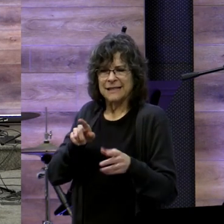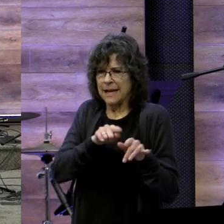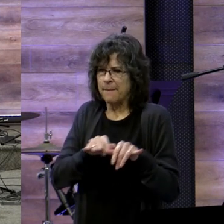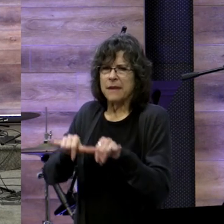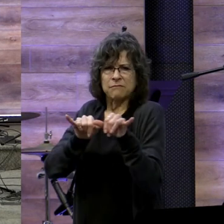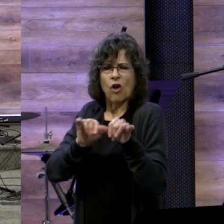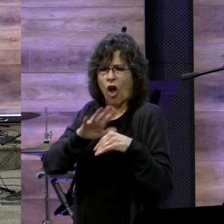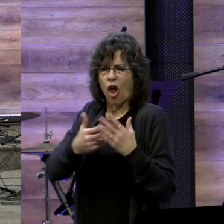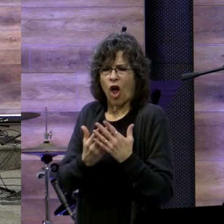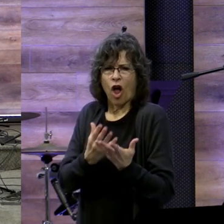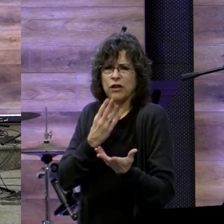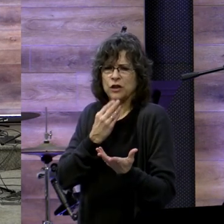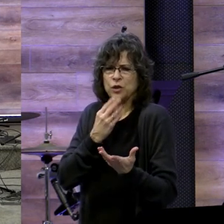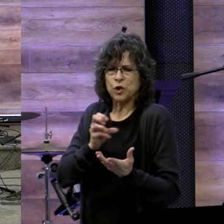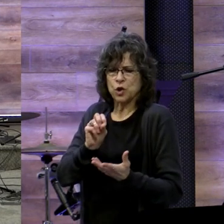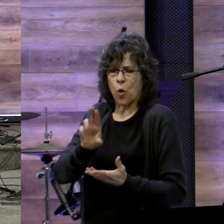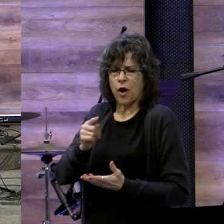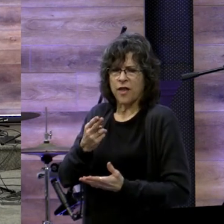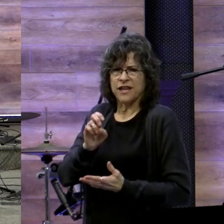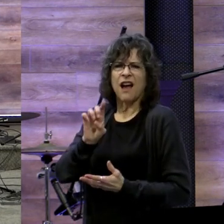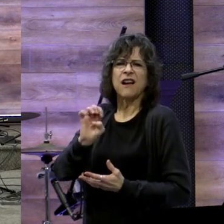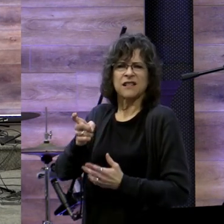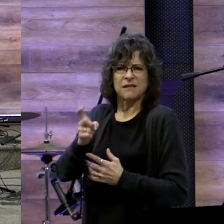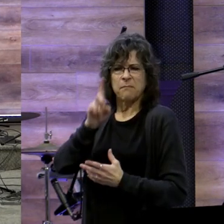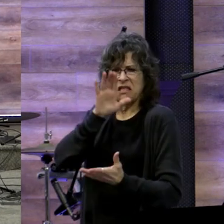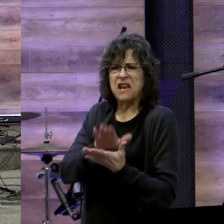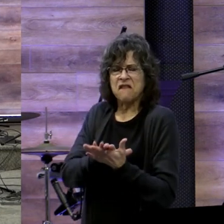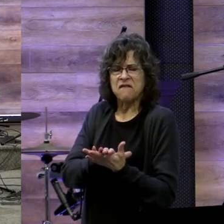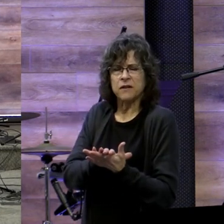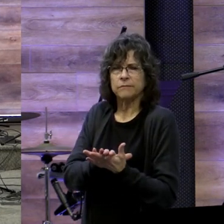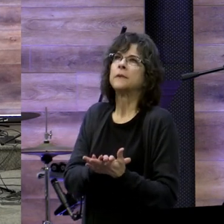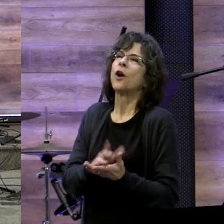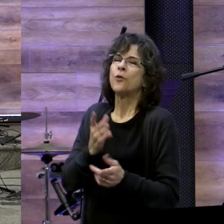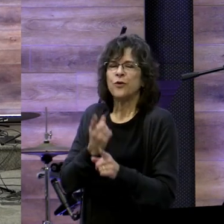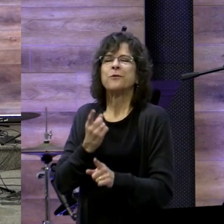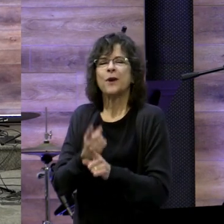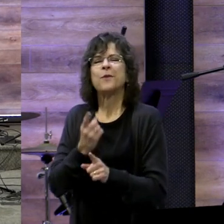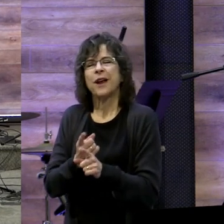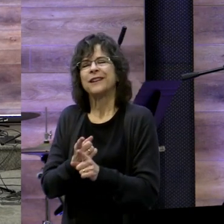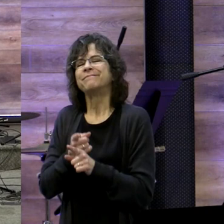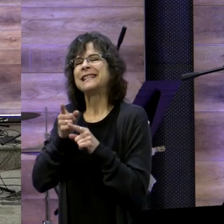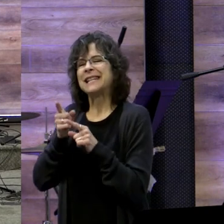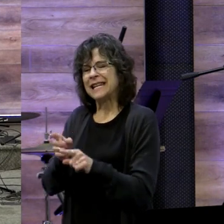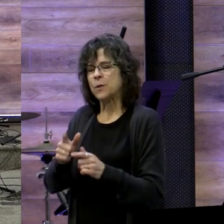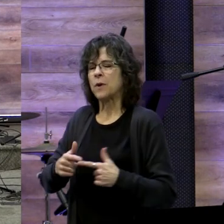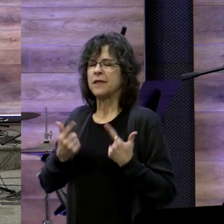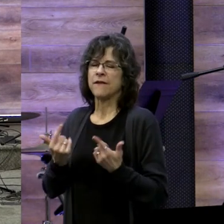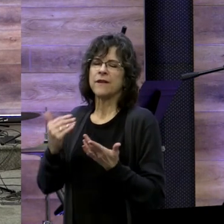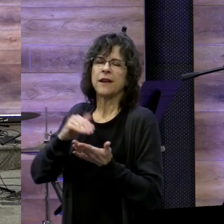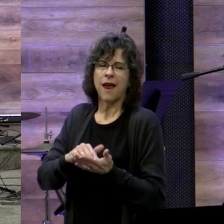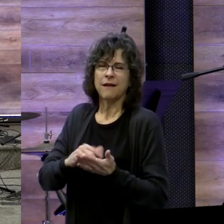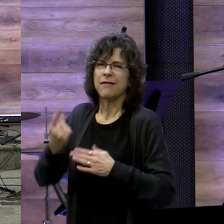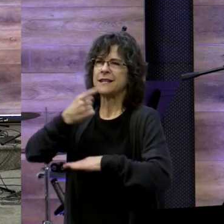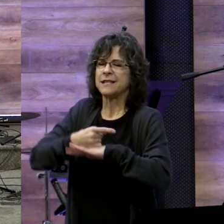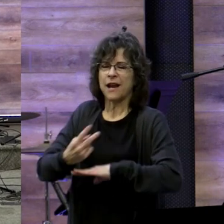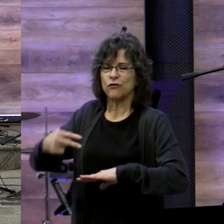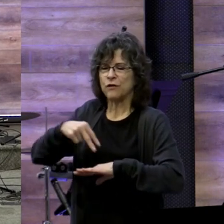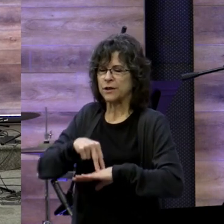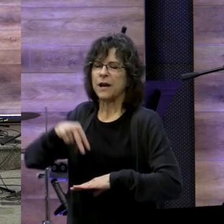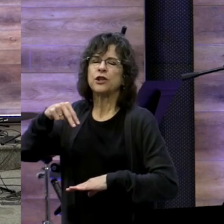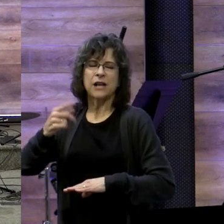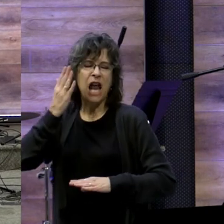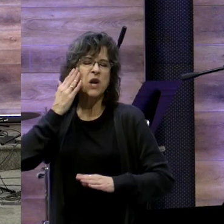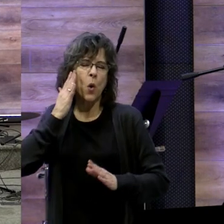dead. Oh, yeah, Jesus, right. I get it. He'll live again on the day of resurrection in the future. Of course, I know my Bible